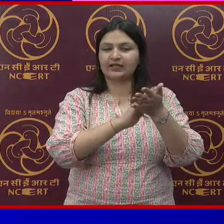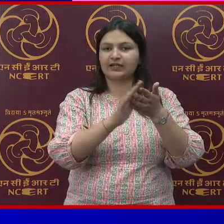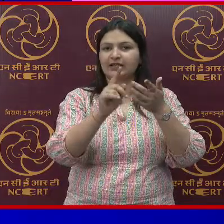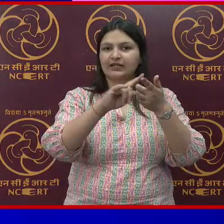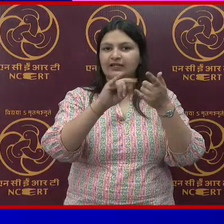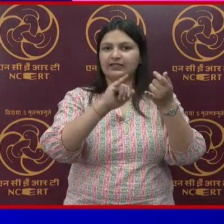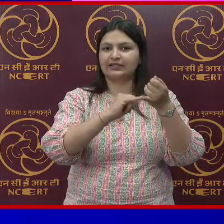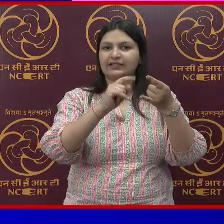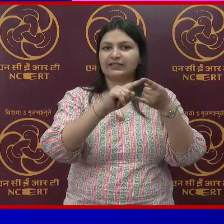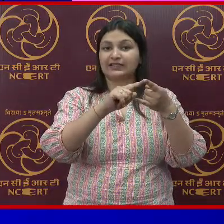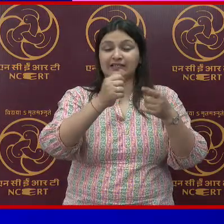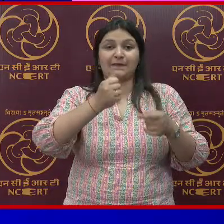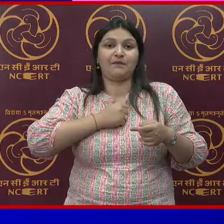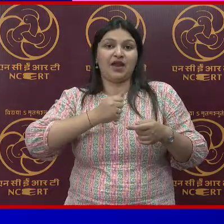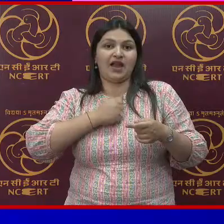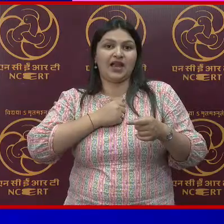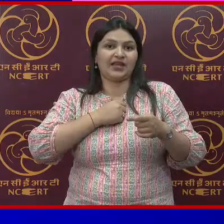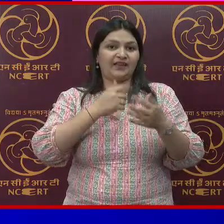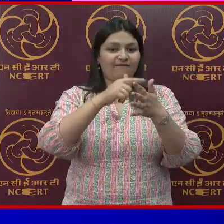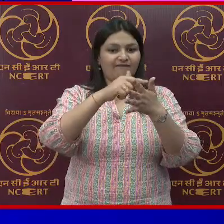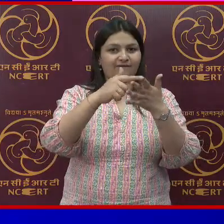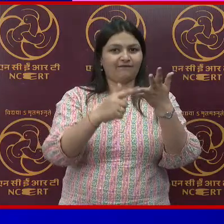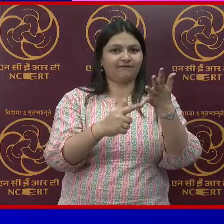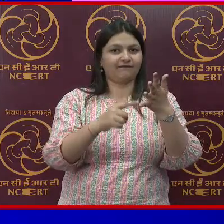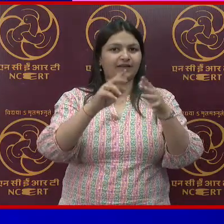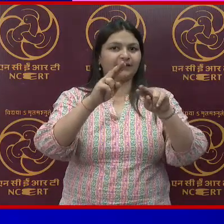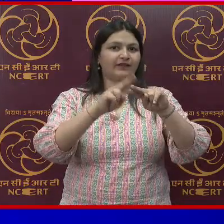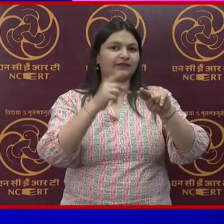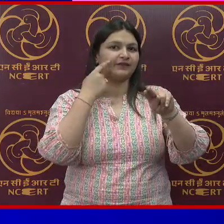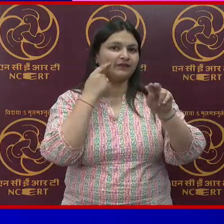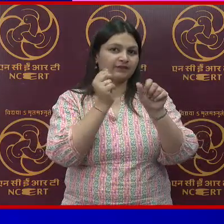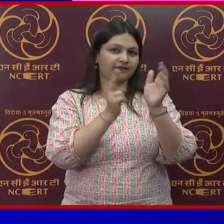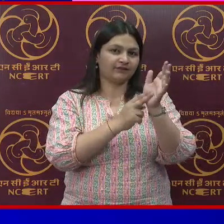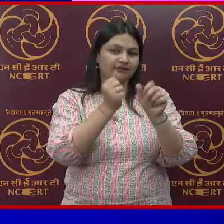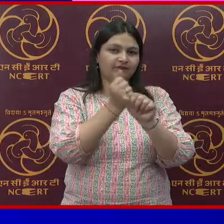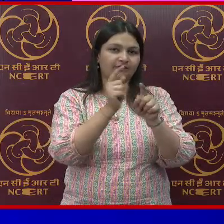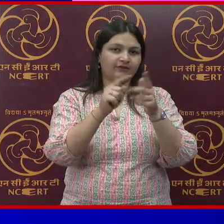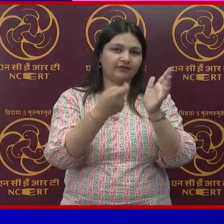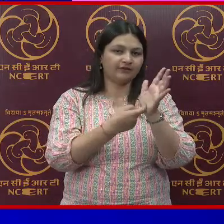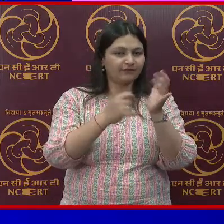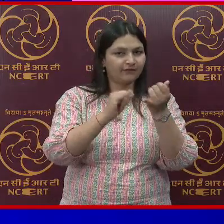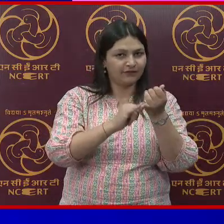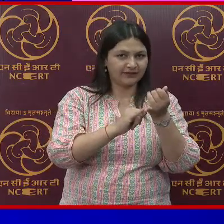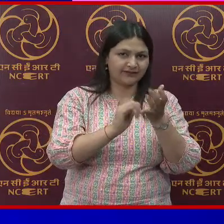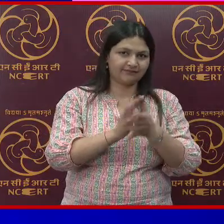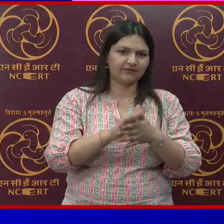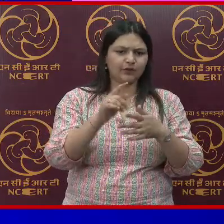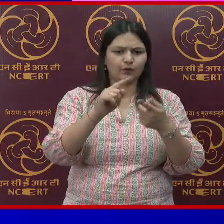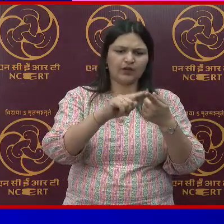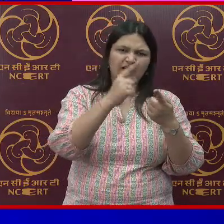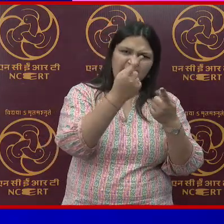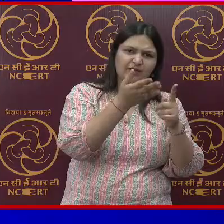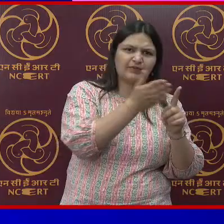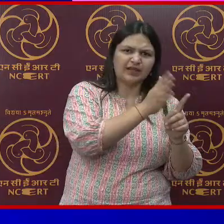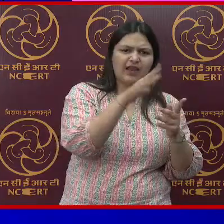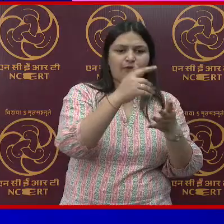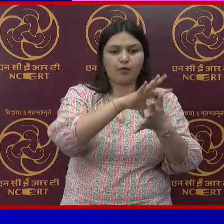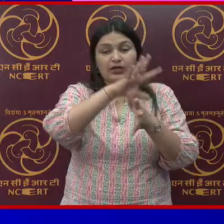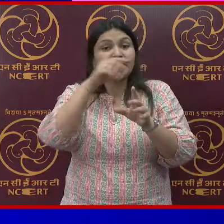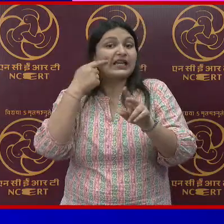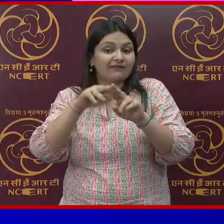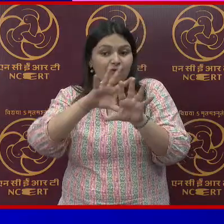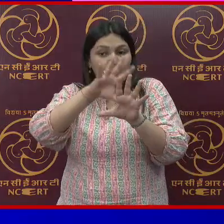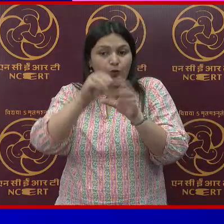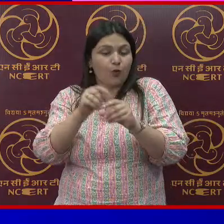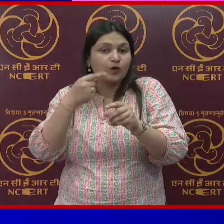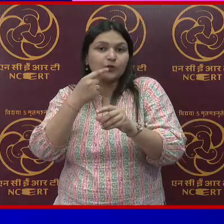be more than one. It can be in pairs also, and it can be on more than one also. Okay, so you got the concept of this